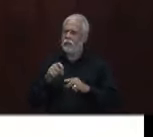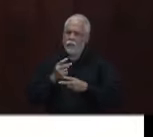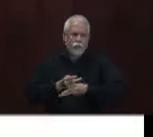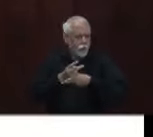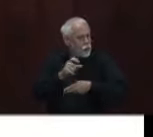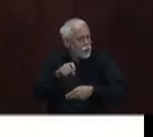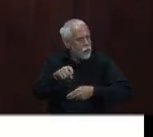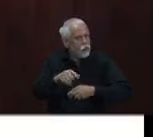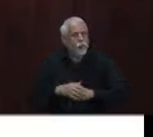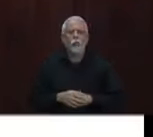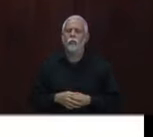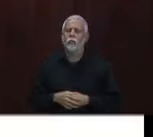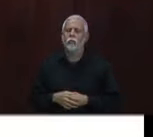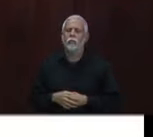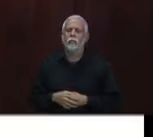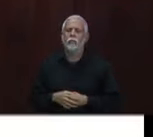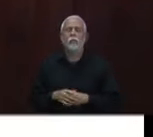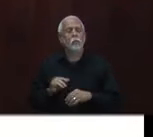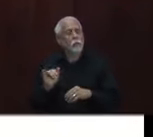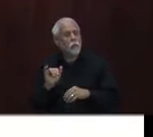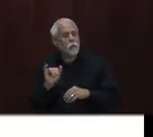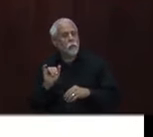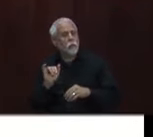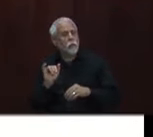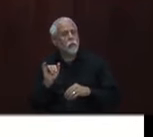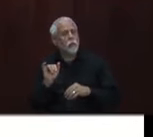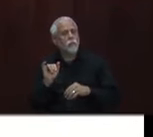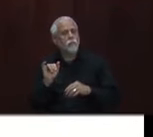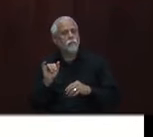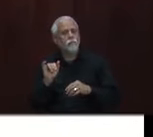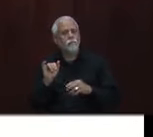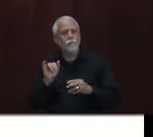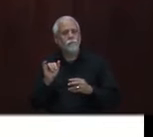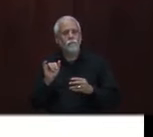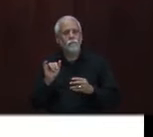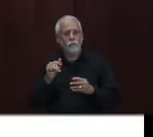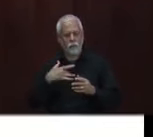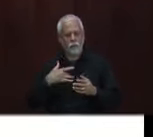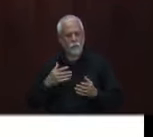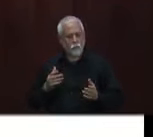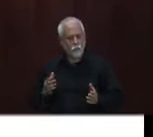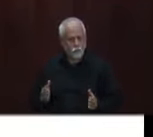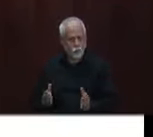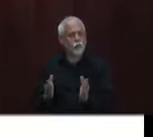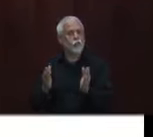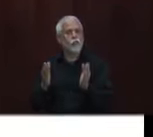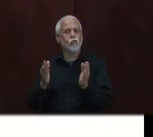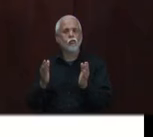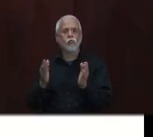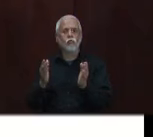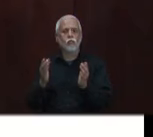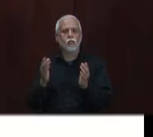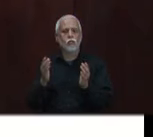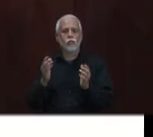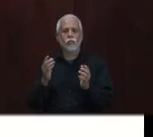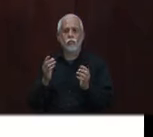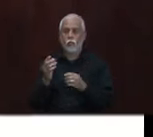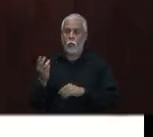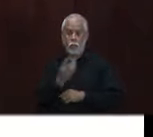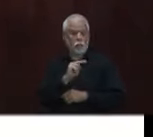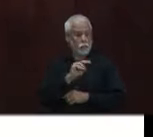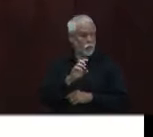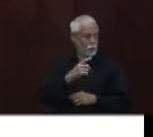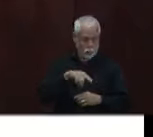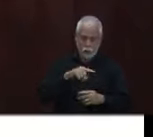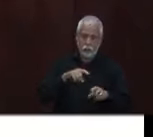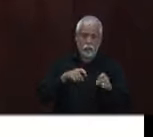careful, but they also need to be encouraged about, how people in western North